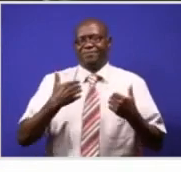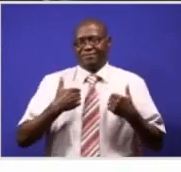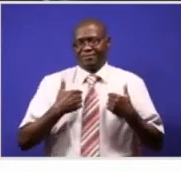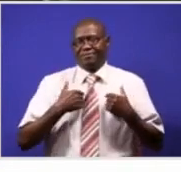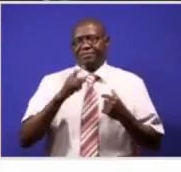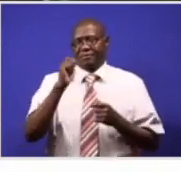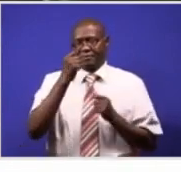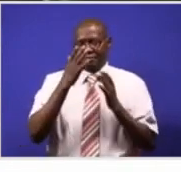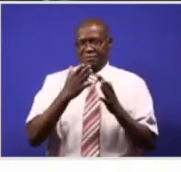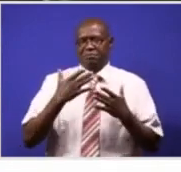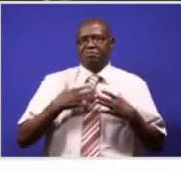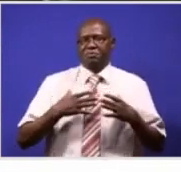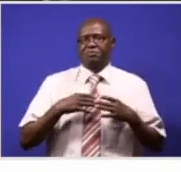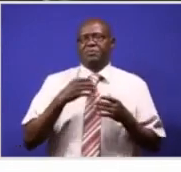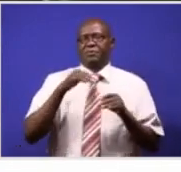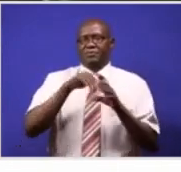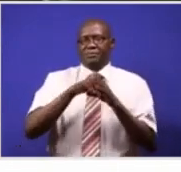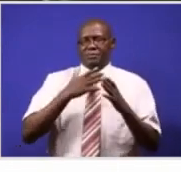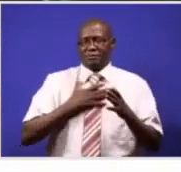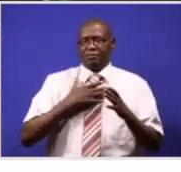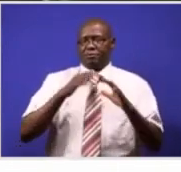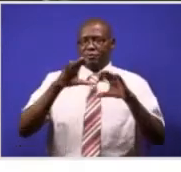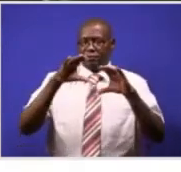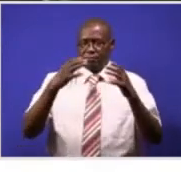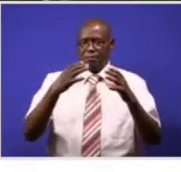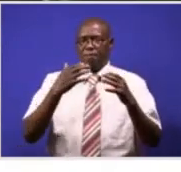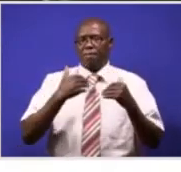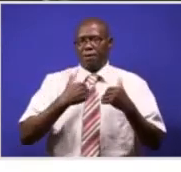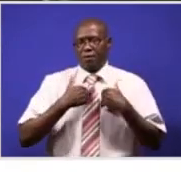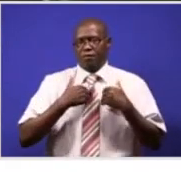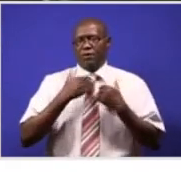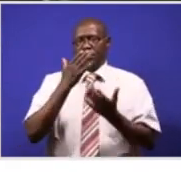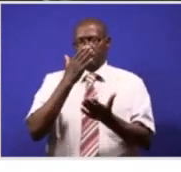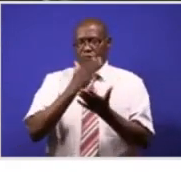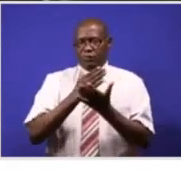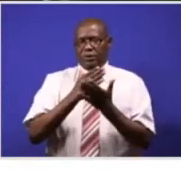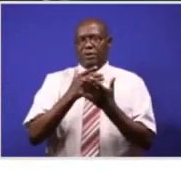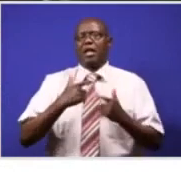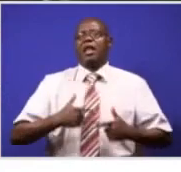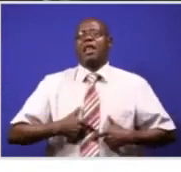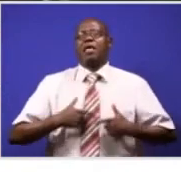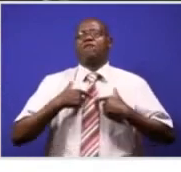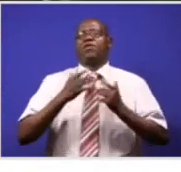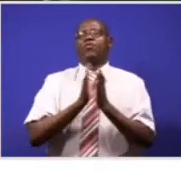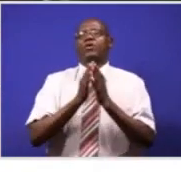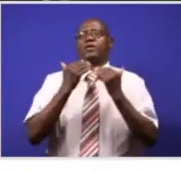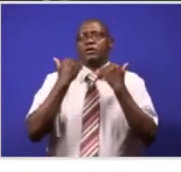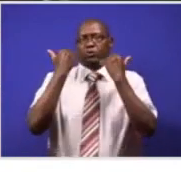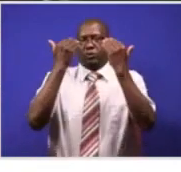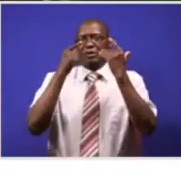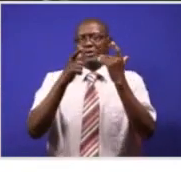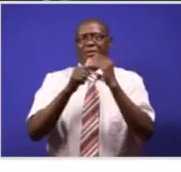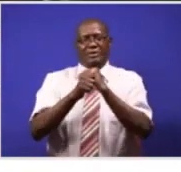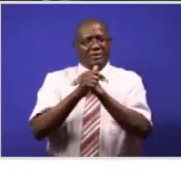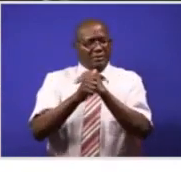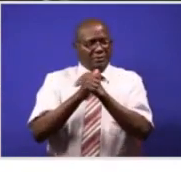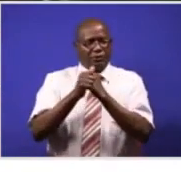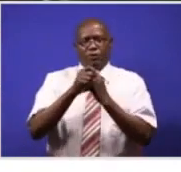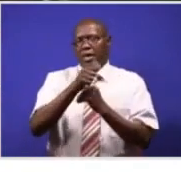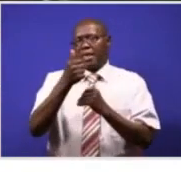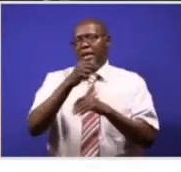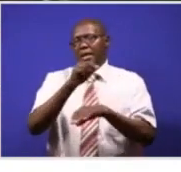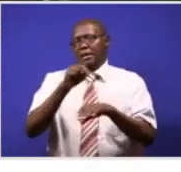Kenyan people in our communities who are actually living with this stress. And that's very dangerous for any